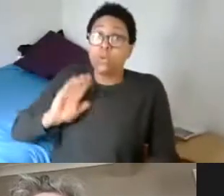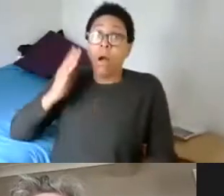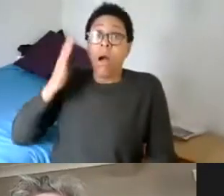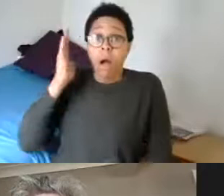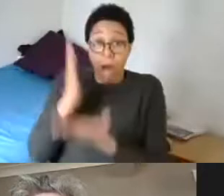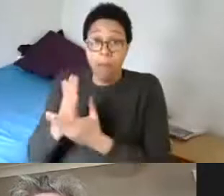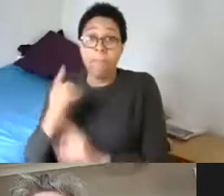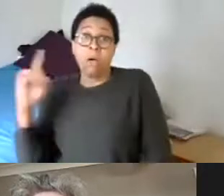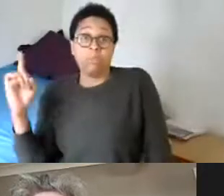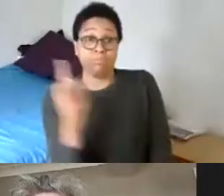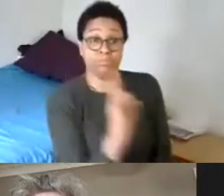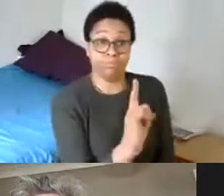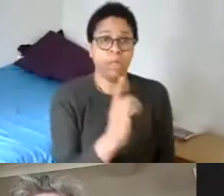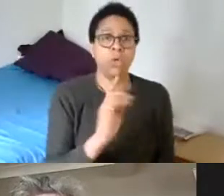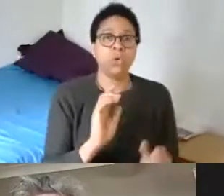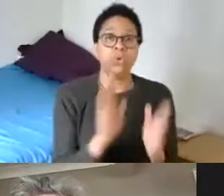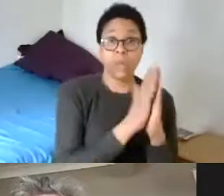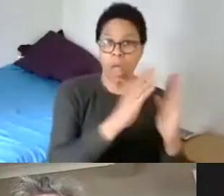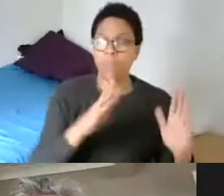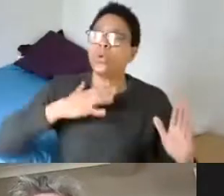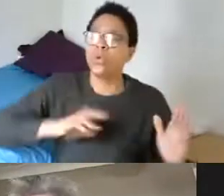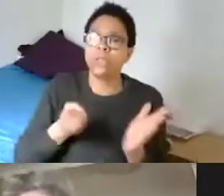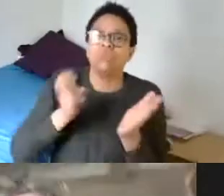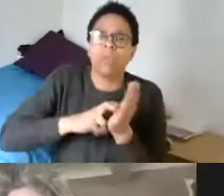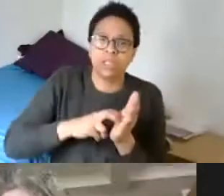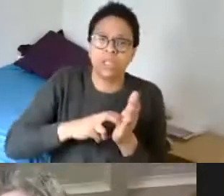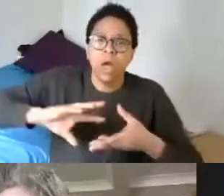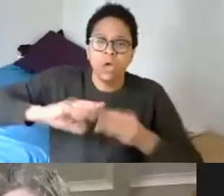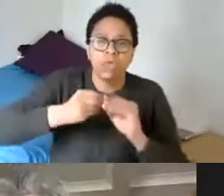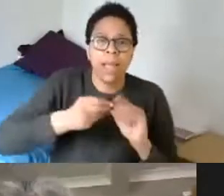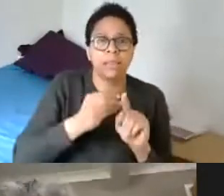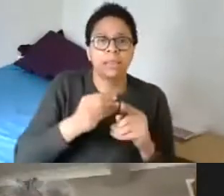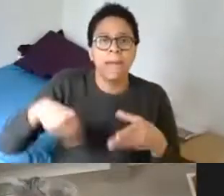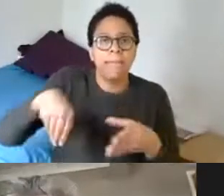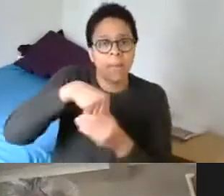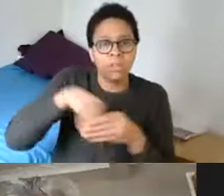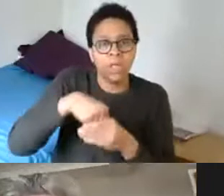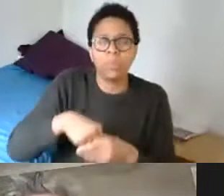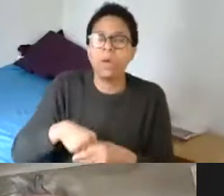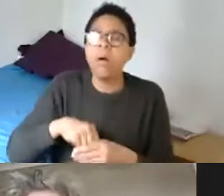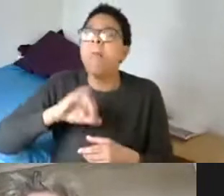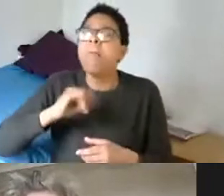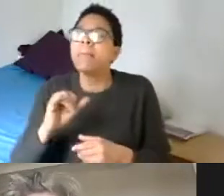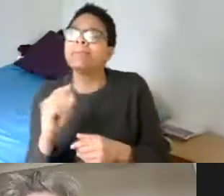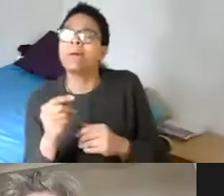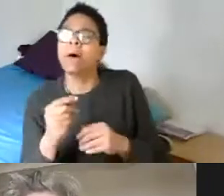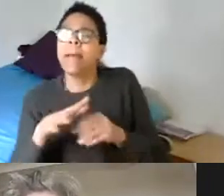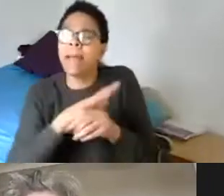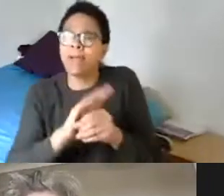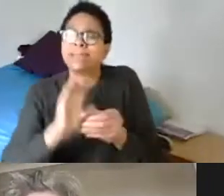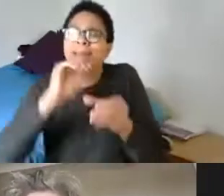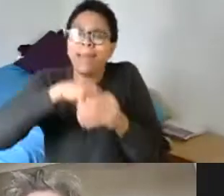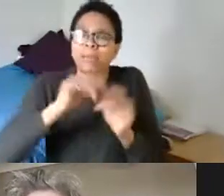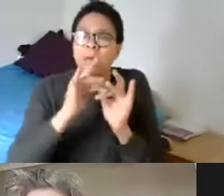you need a membership. And maybe some of the sites that you link through to might ask for a library card. But the majority of the